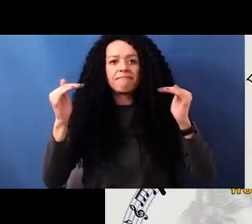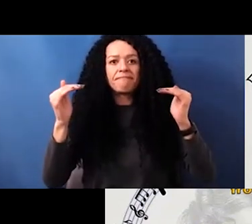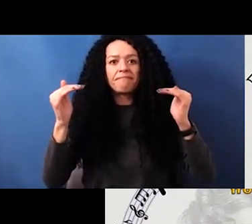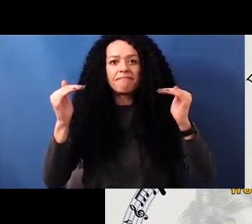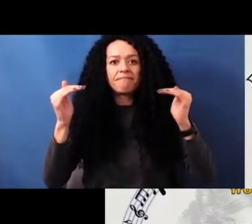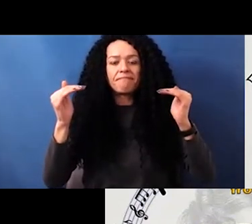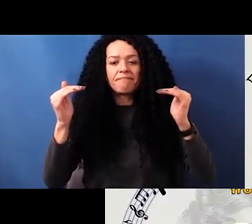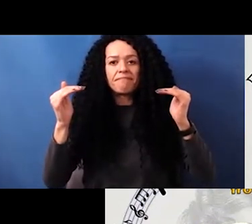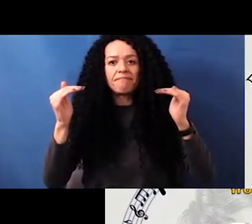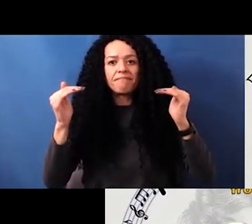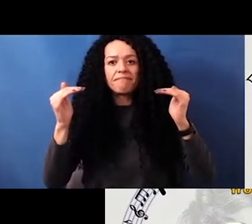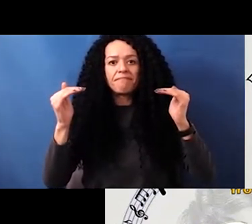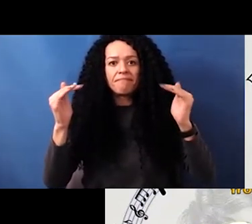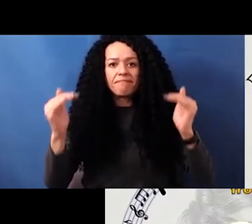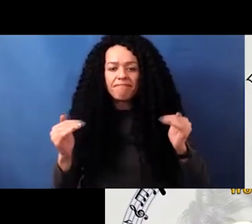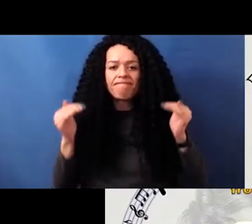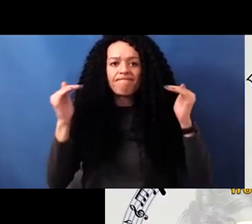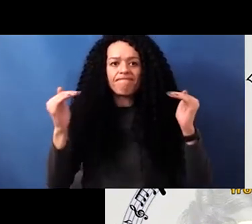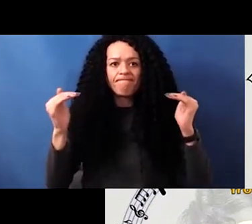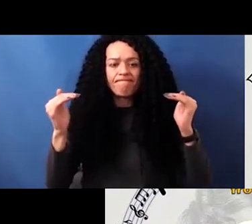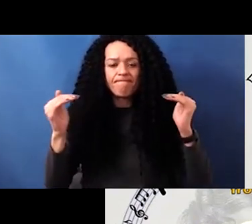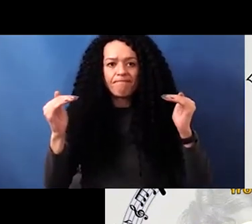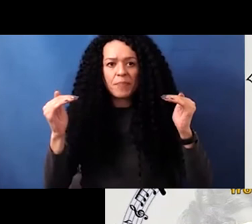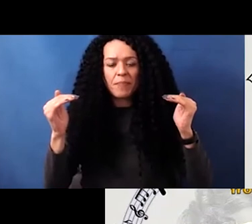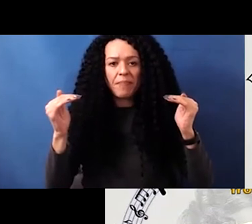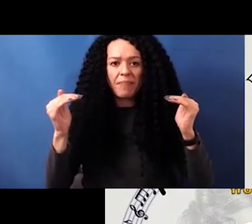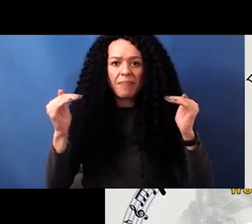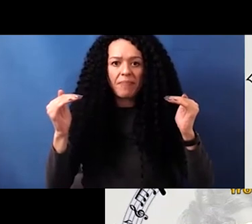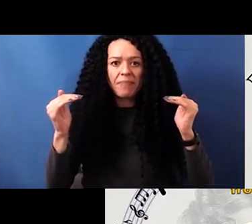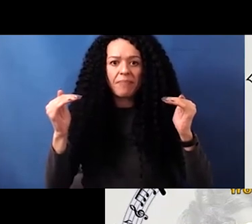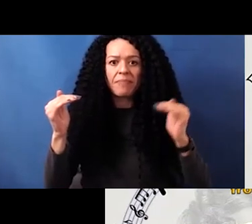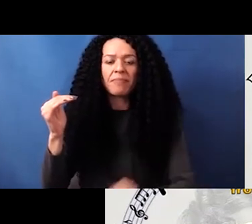horizons! Raising horizons!